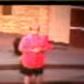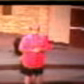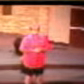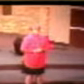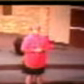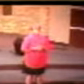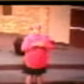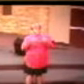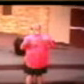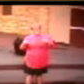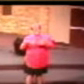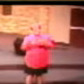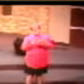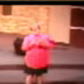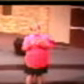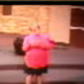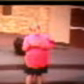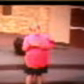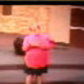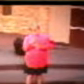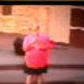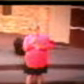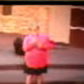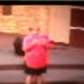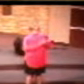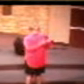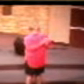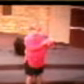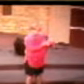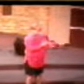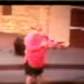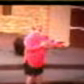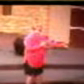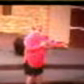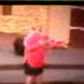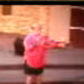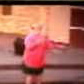And this is the Jesus who will say to those disciples and will say to you, will say,